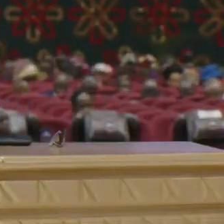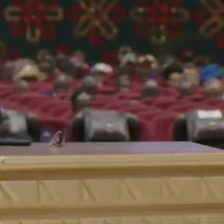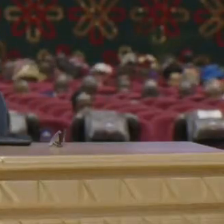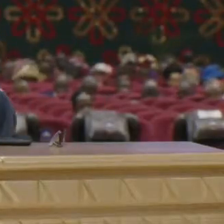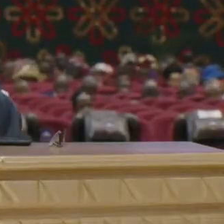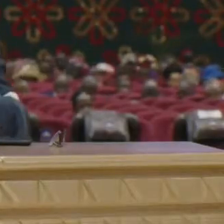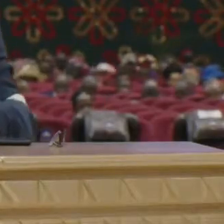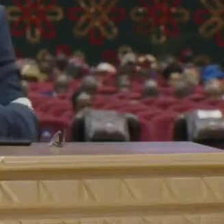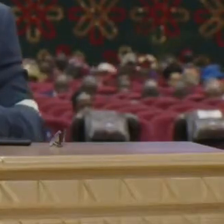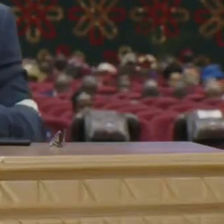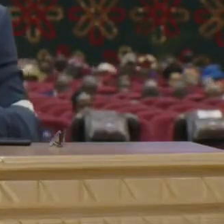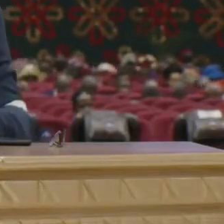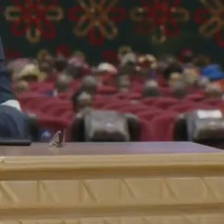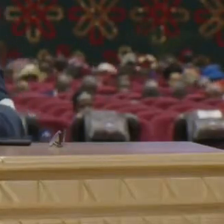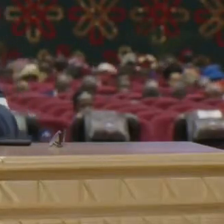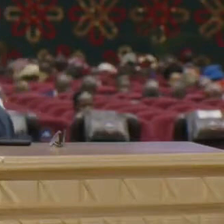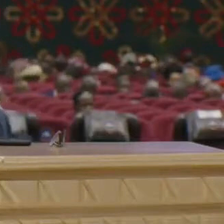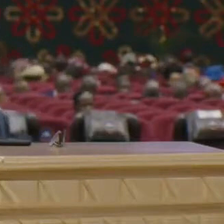and this opportunity